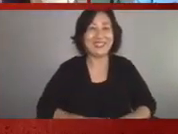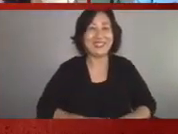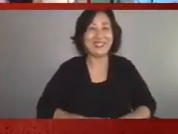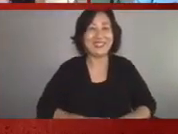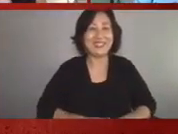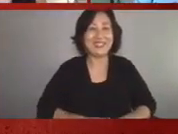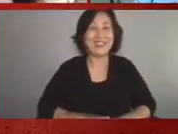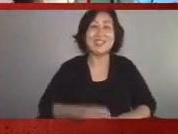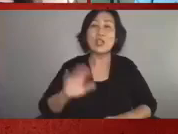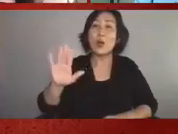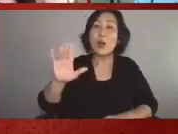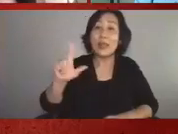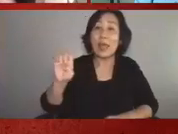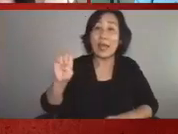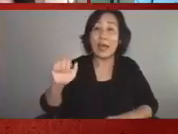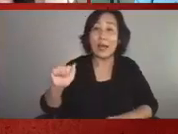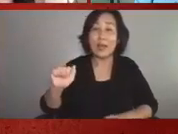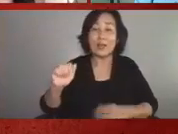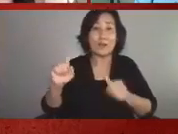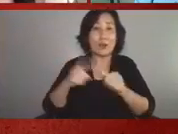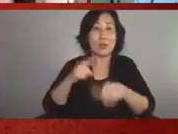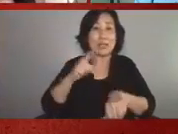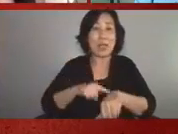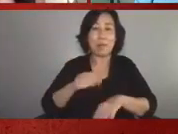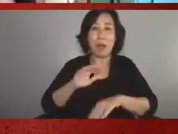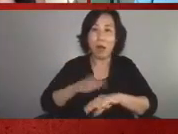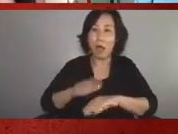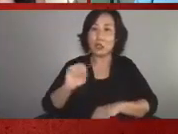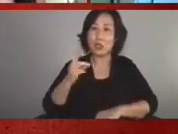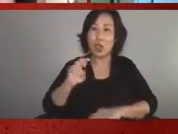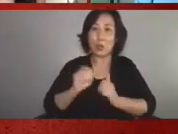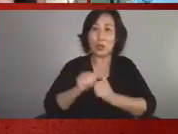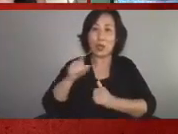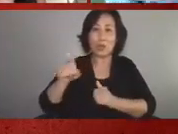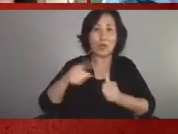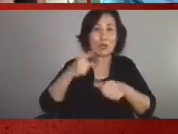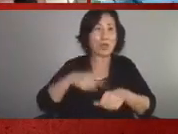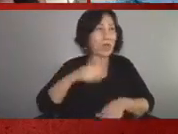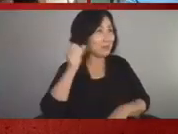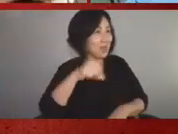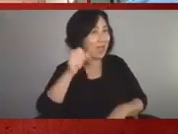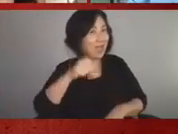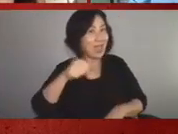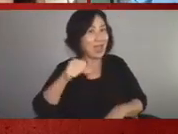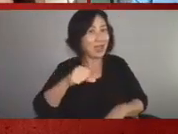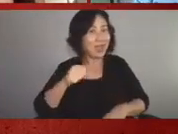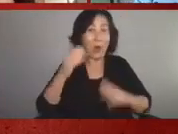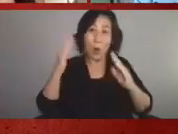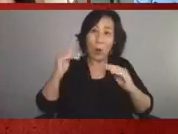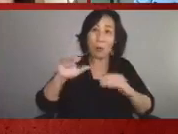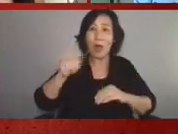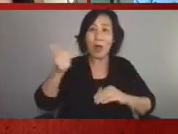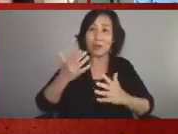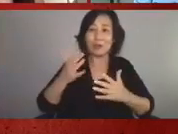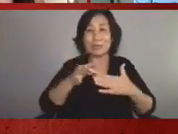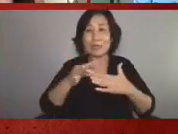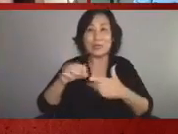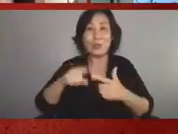So, Lea, this is the first time I've been on a show with you. You know, I hope it open to many other things.